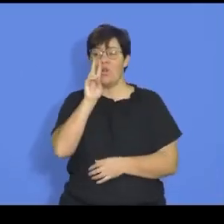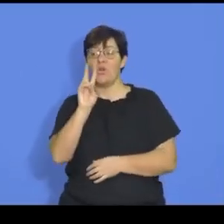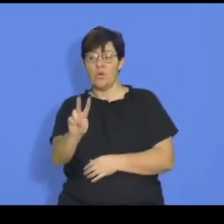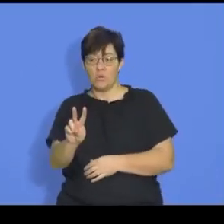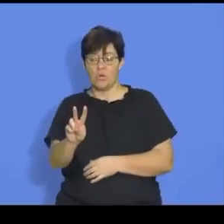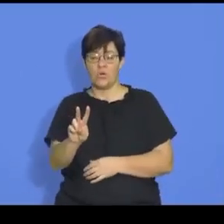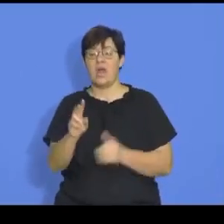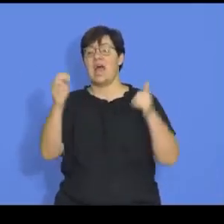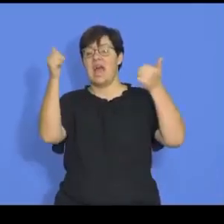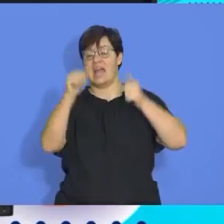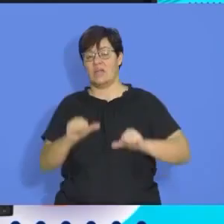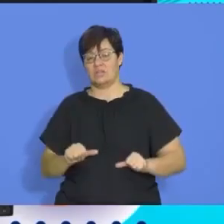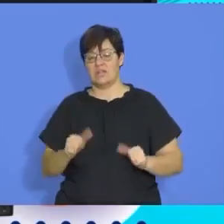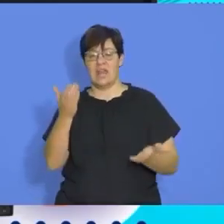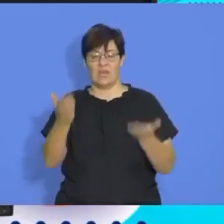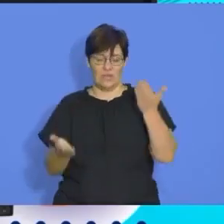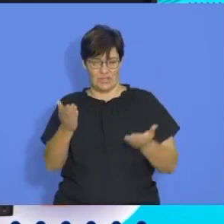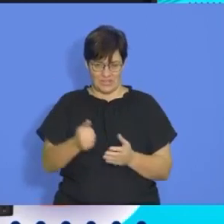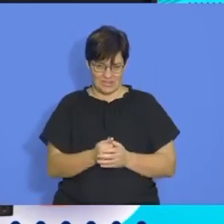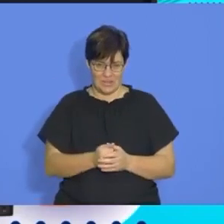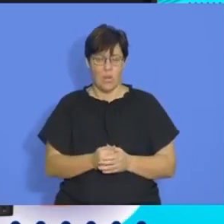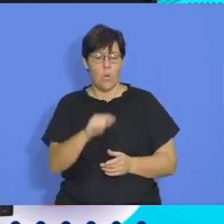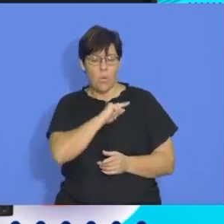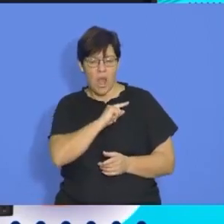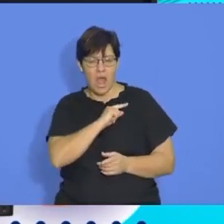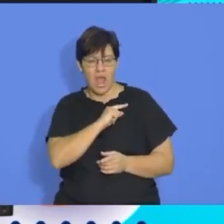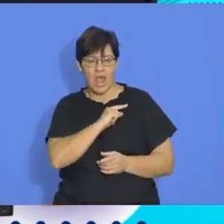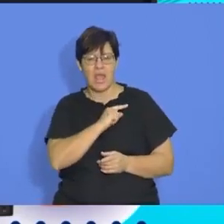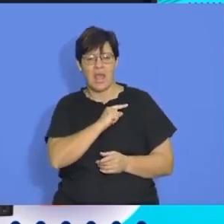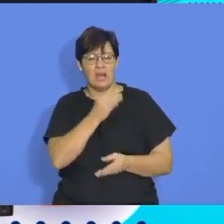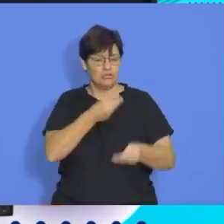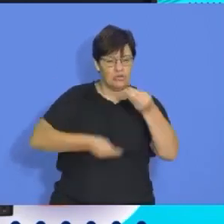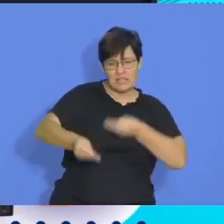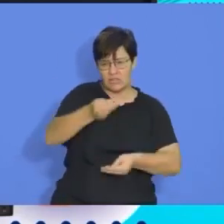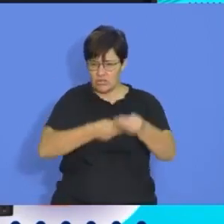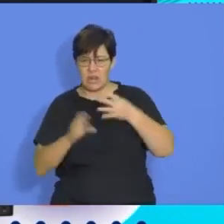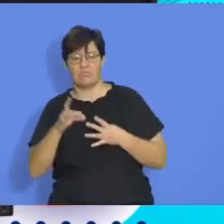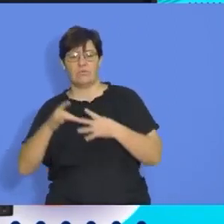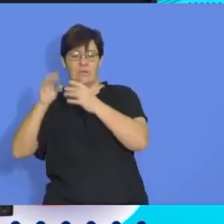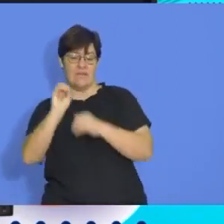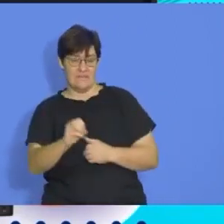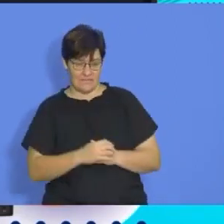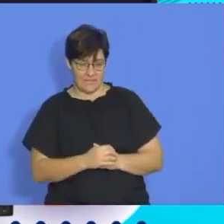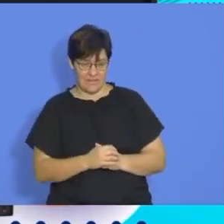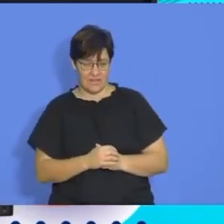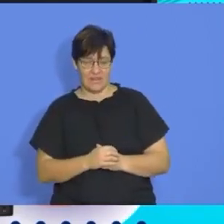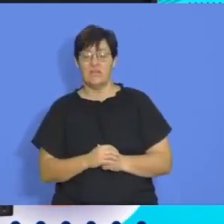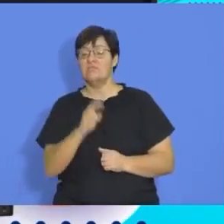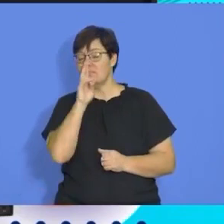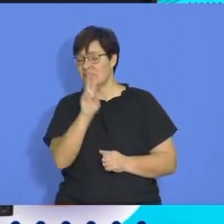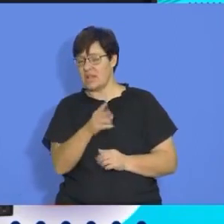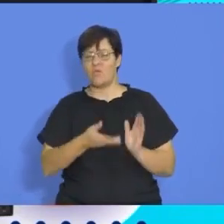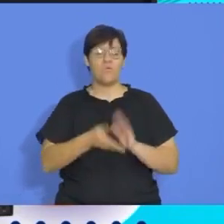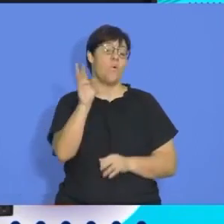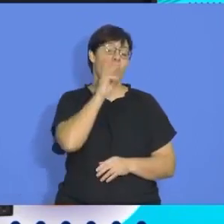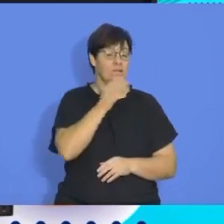look specifically at the accounting equation with those unique transactions that I mentioned earlier on. So I'll see you